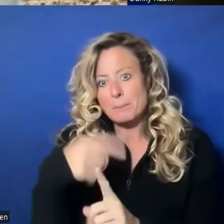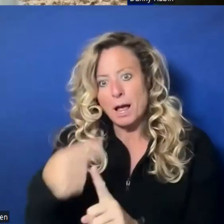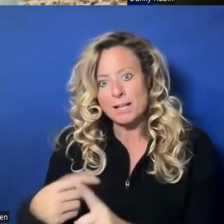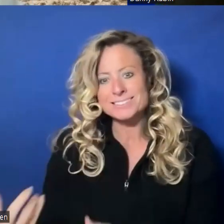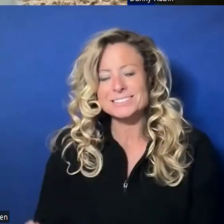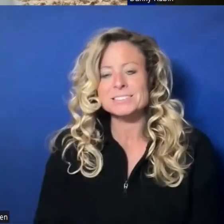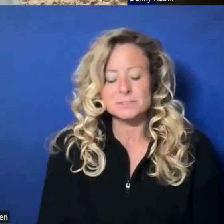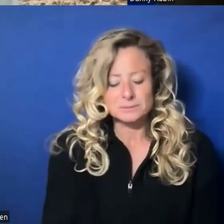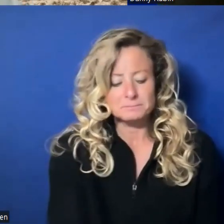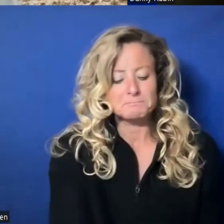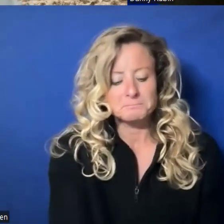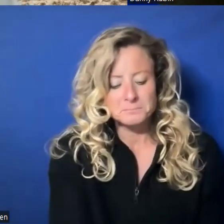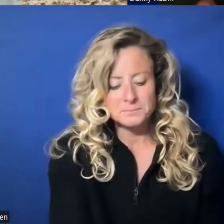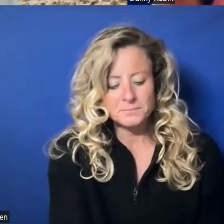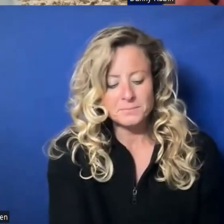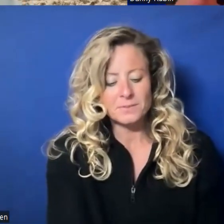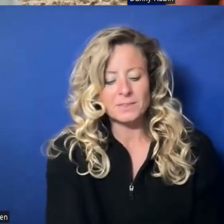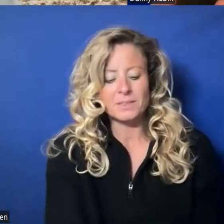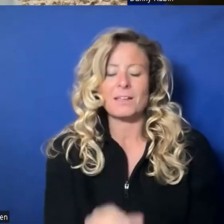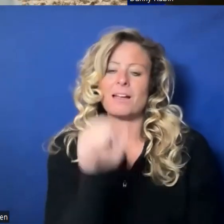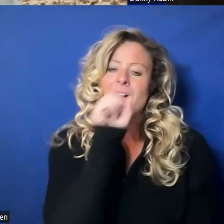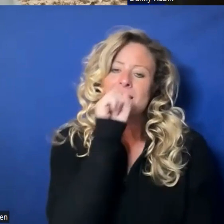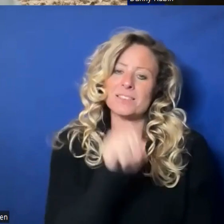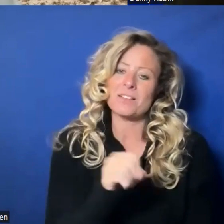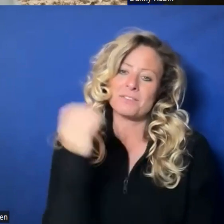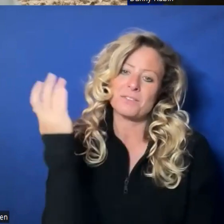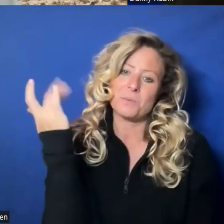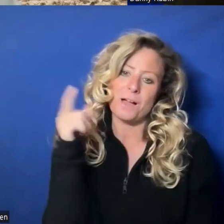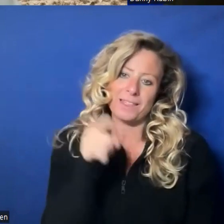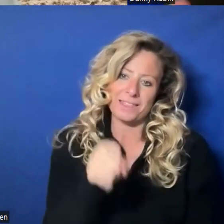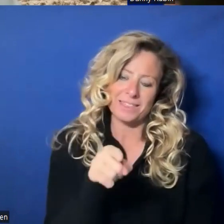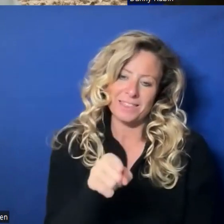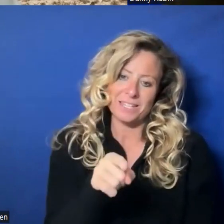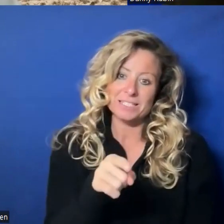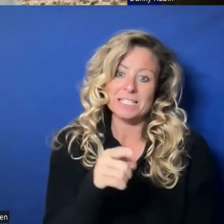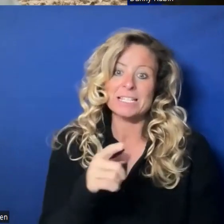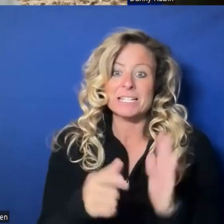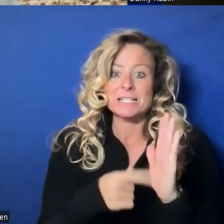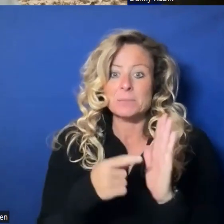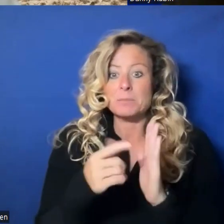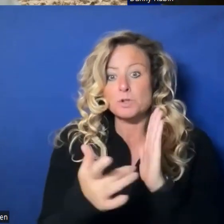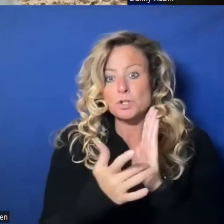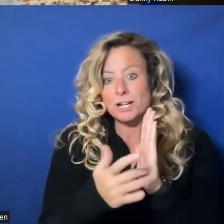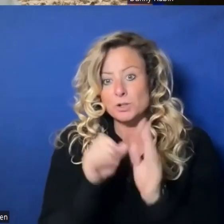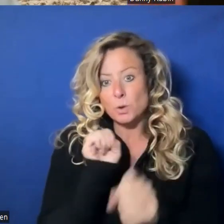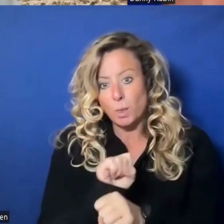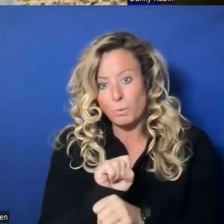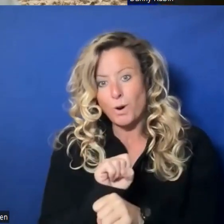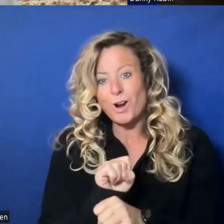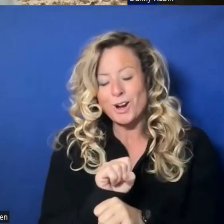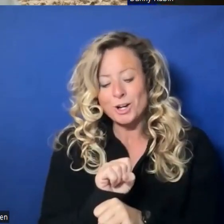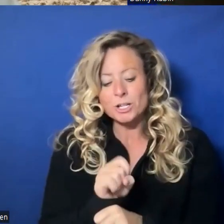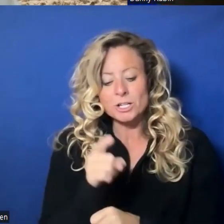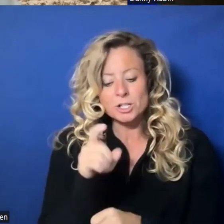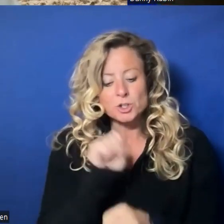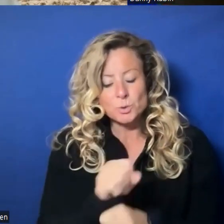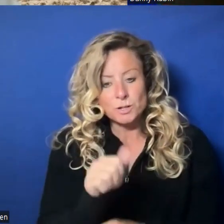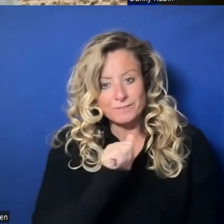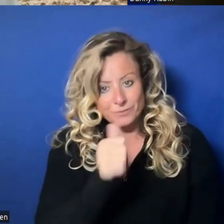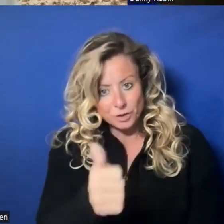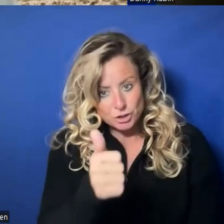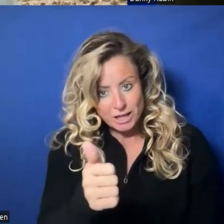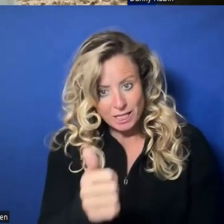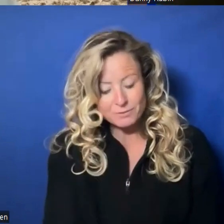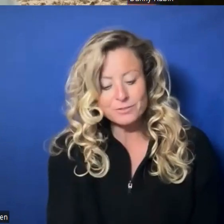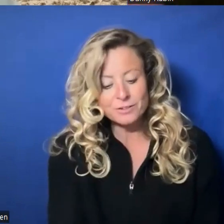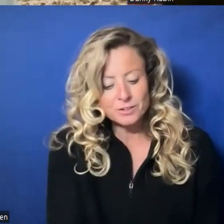must. I love this answer because it's like sometimes even in your technical work, because you work for yourself,